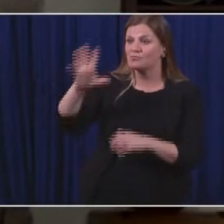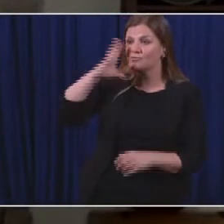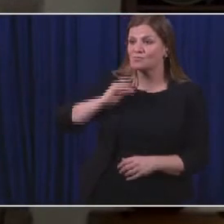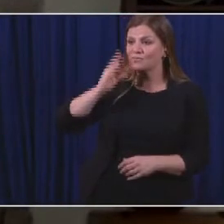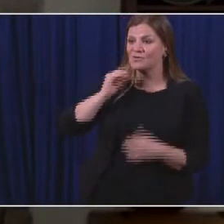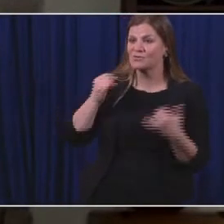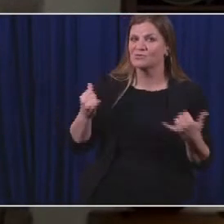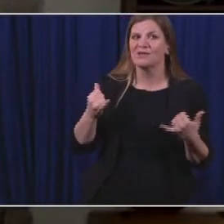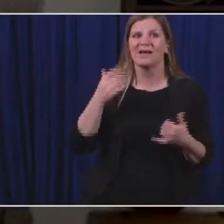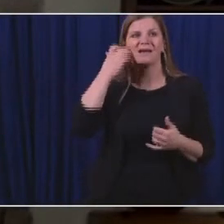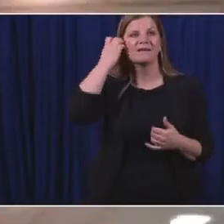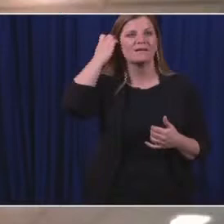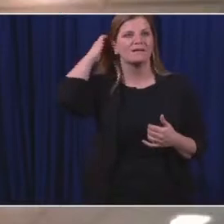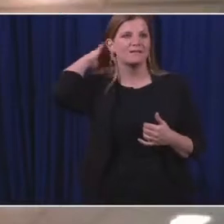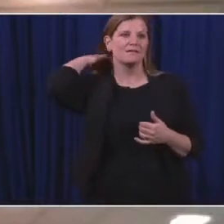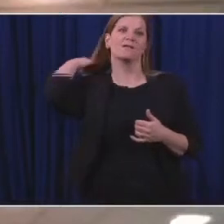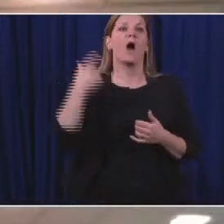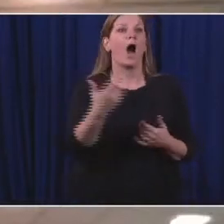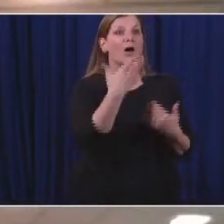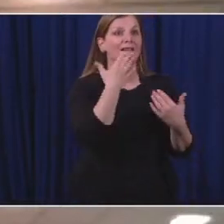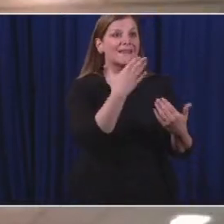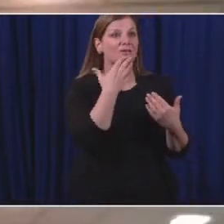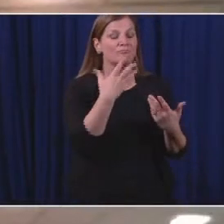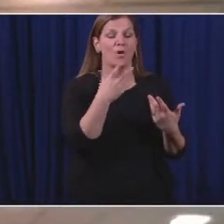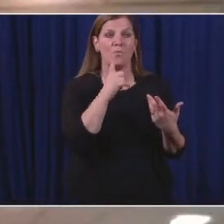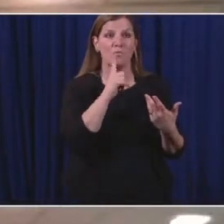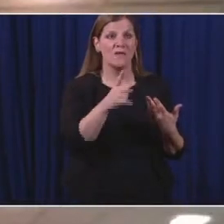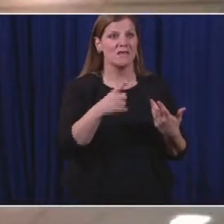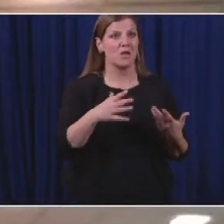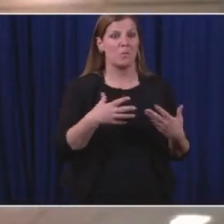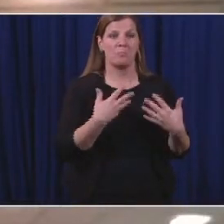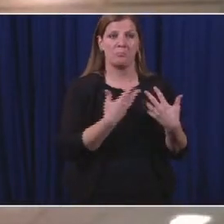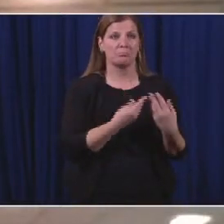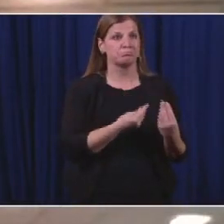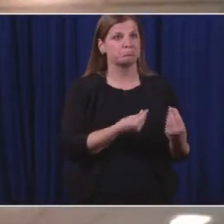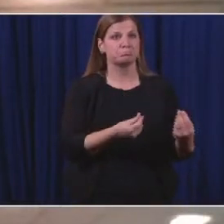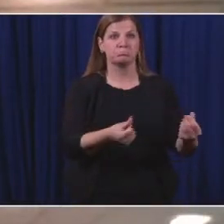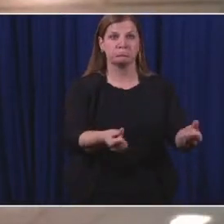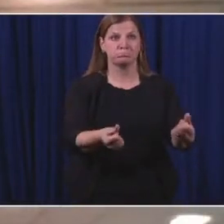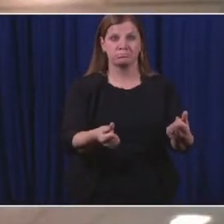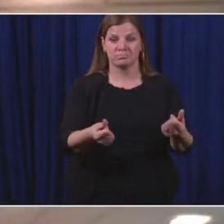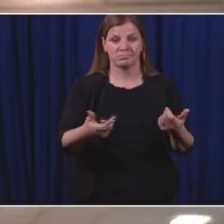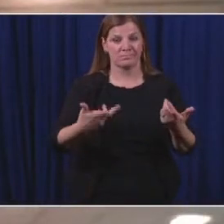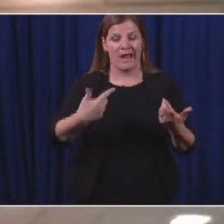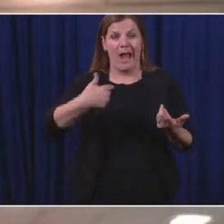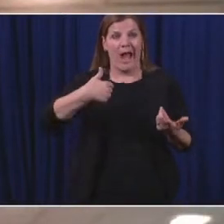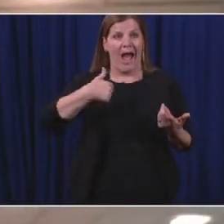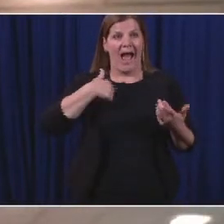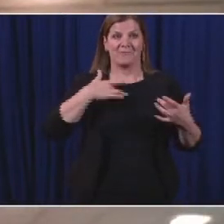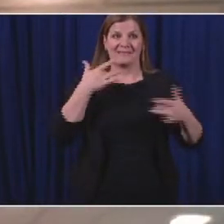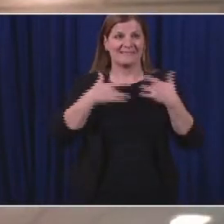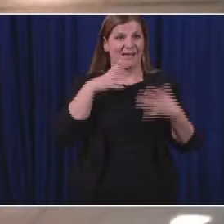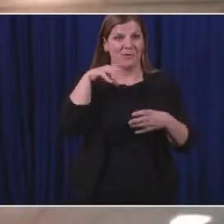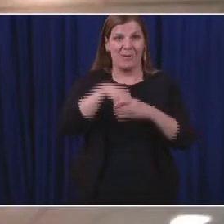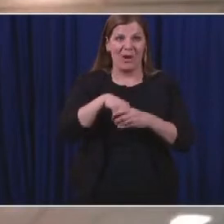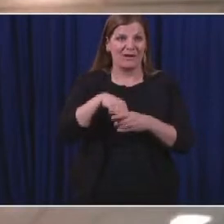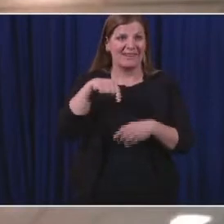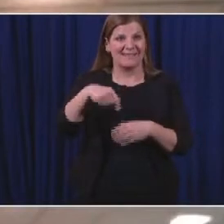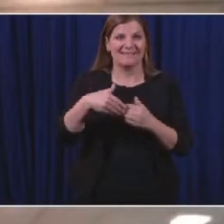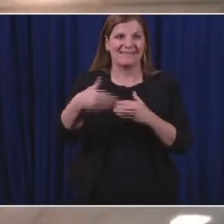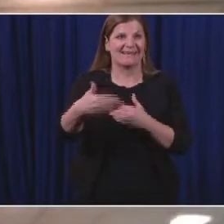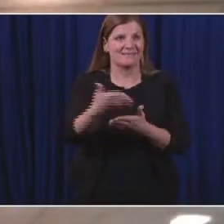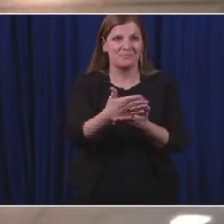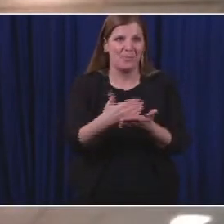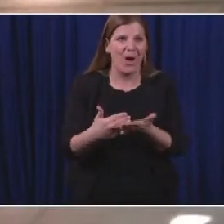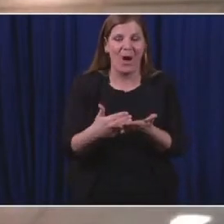you for having me. And it actually went very well. I was very excited to be a part of this new journey, and hopefully it will